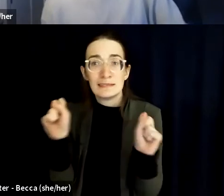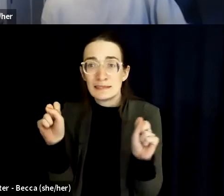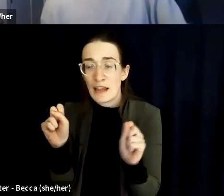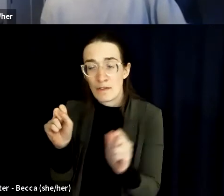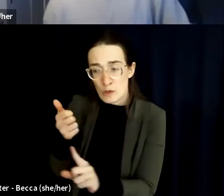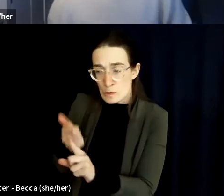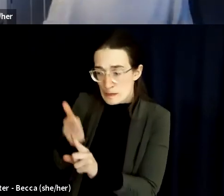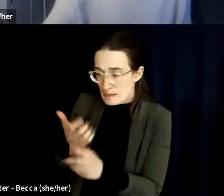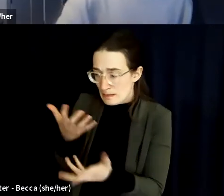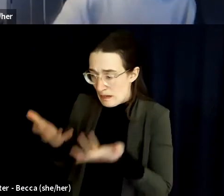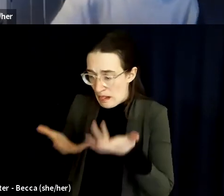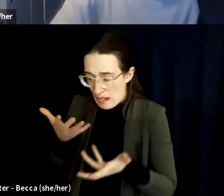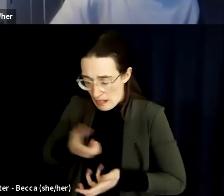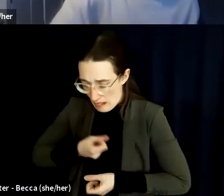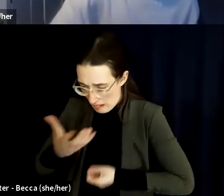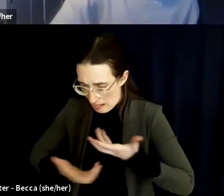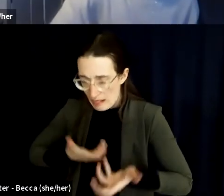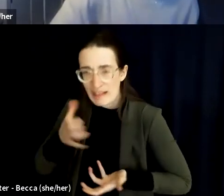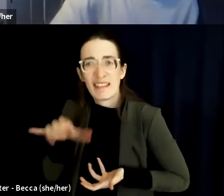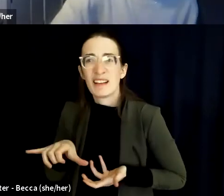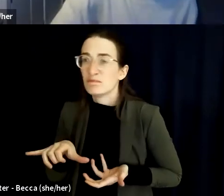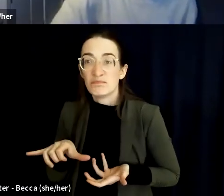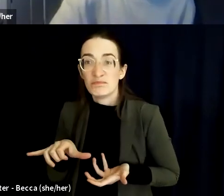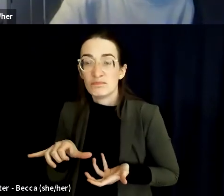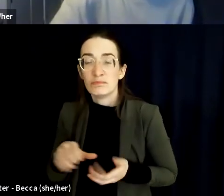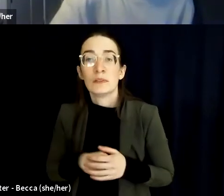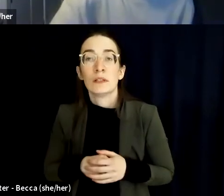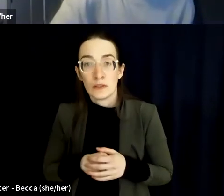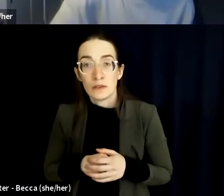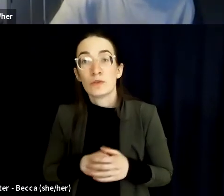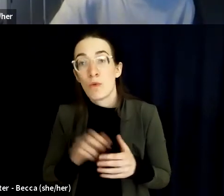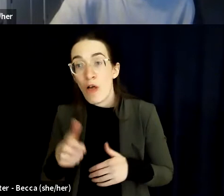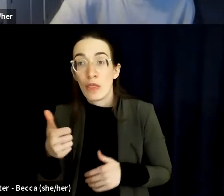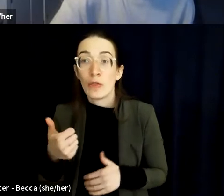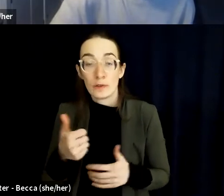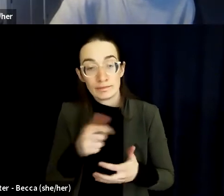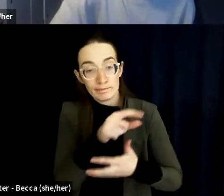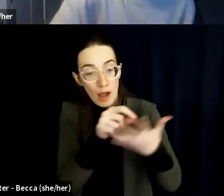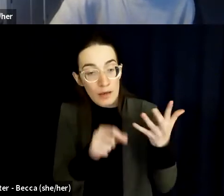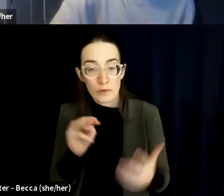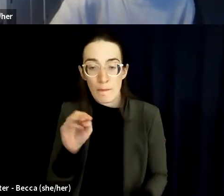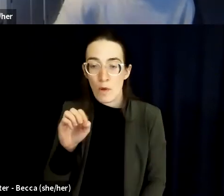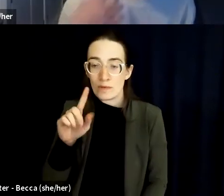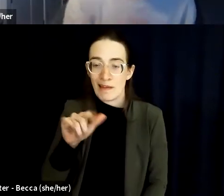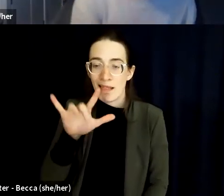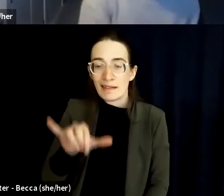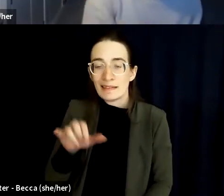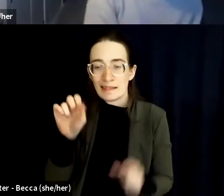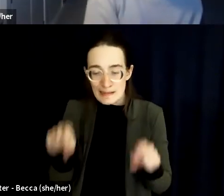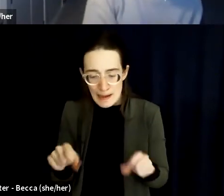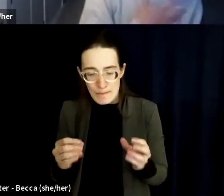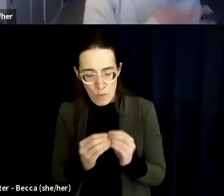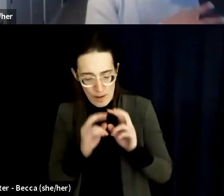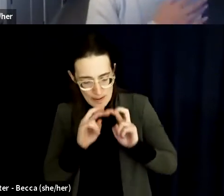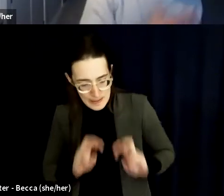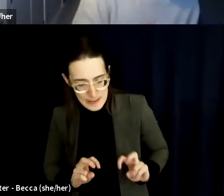own. And there's other kind of like modalities or things that you can do to kind of tap